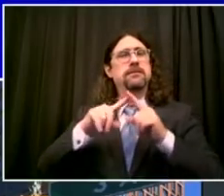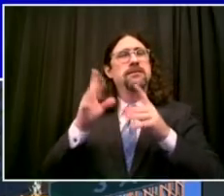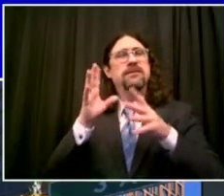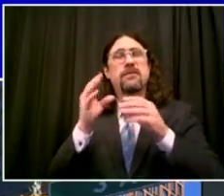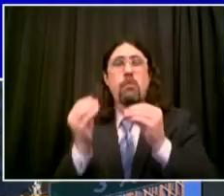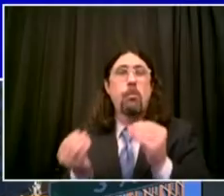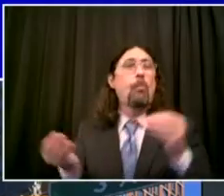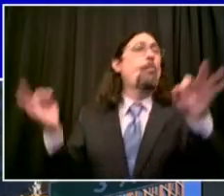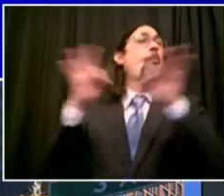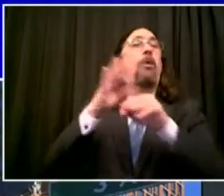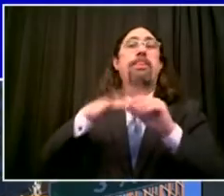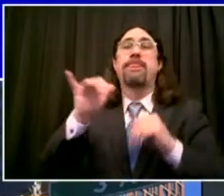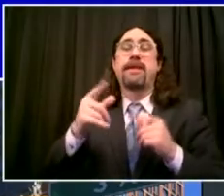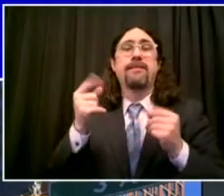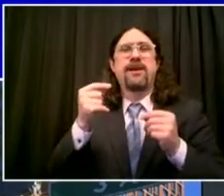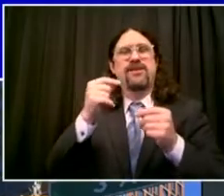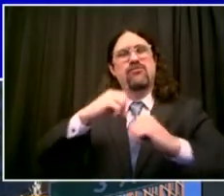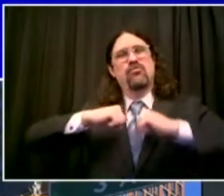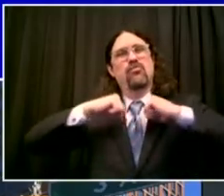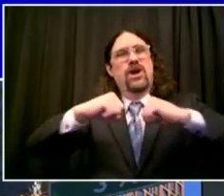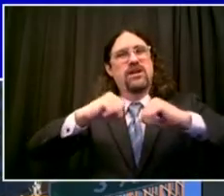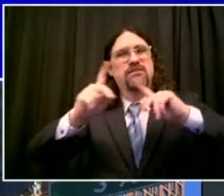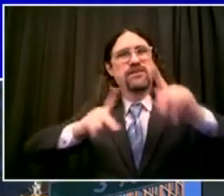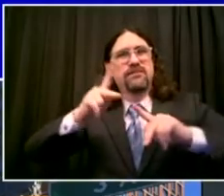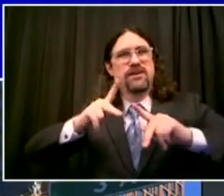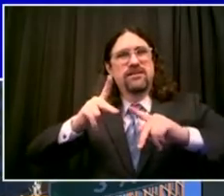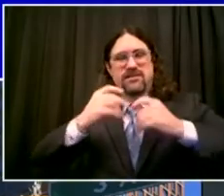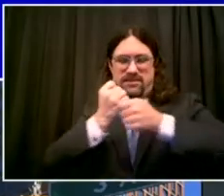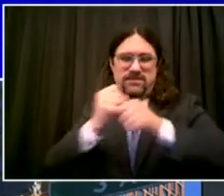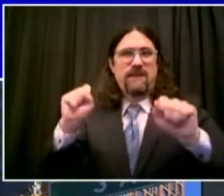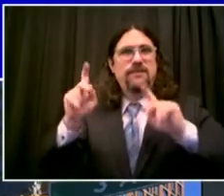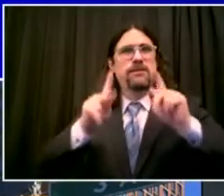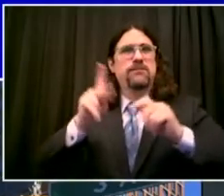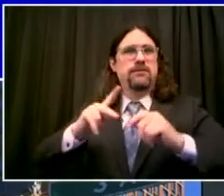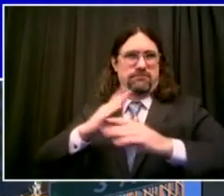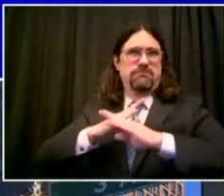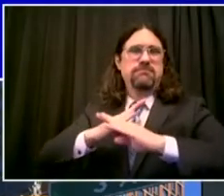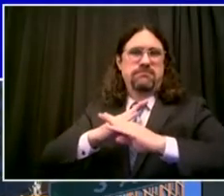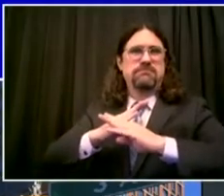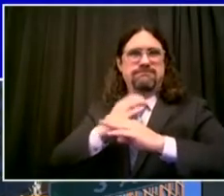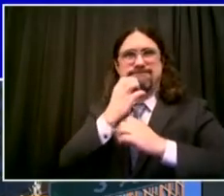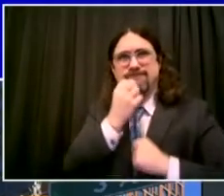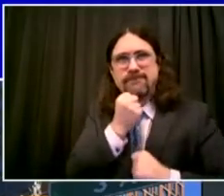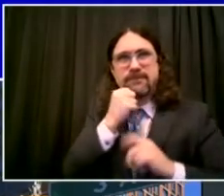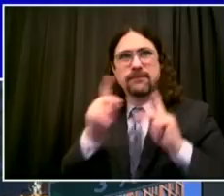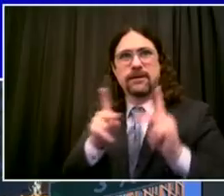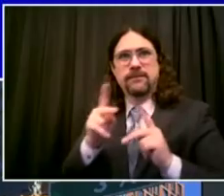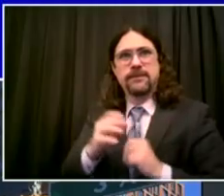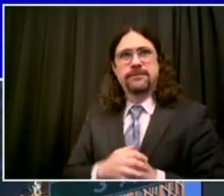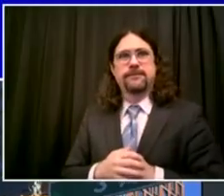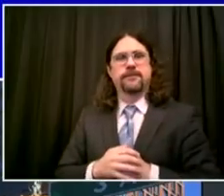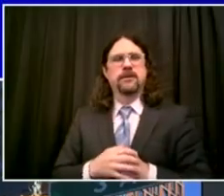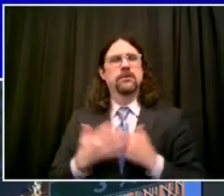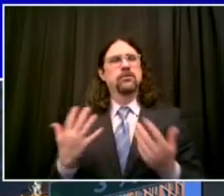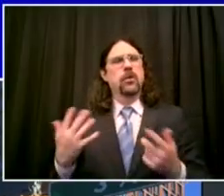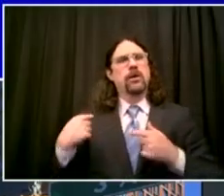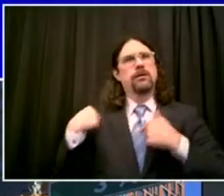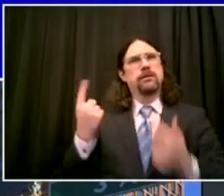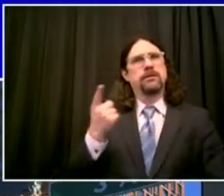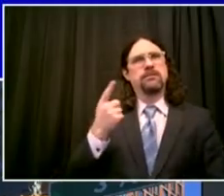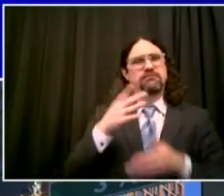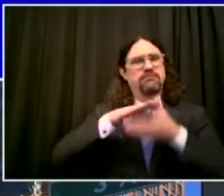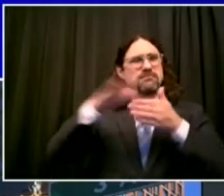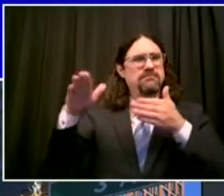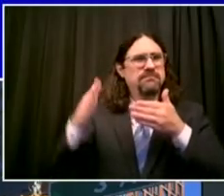last days is that, yes, they want to come back, but they know this is not the time. That we will all work